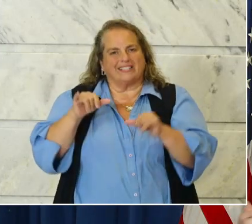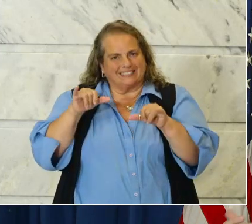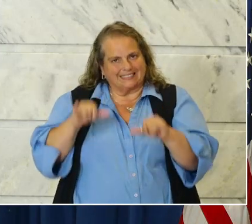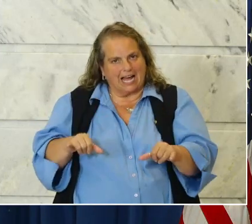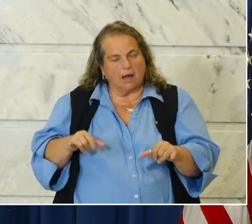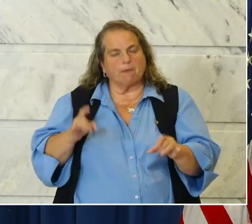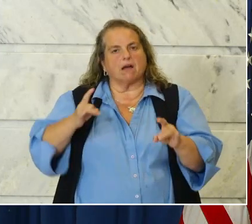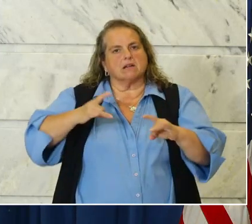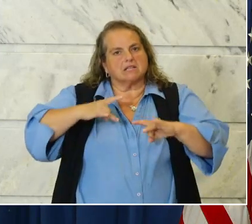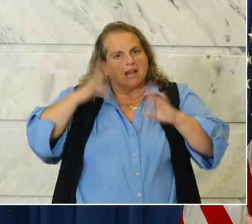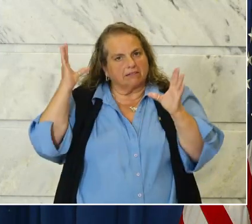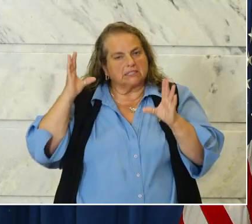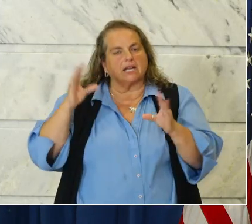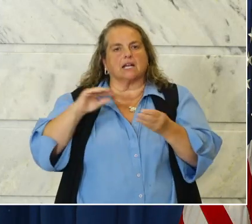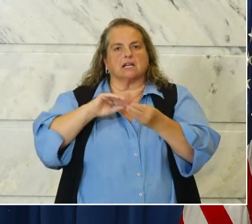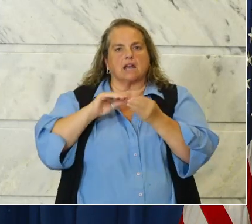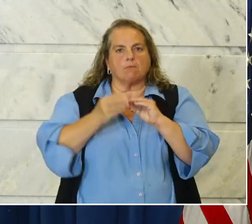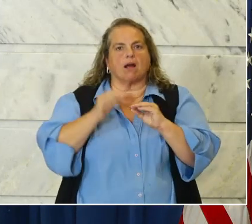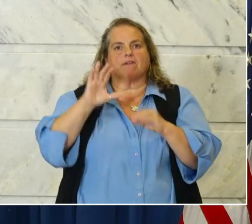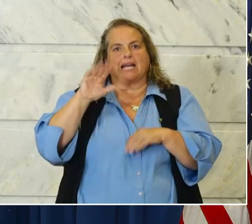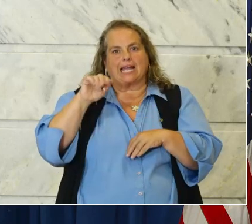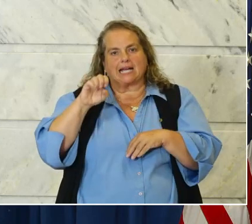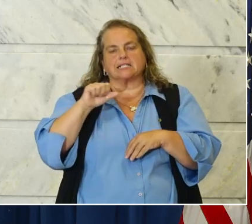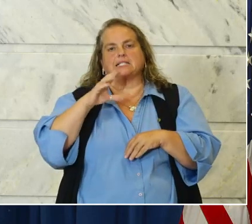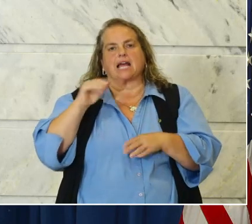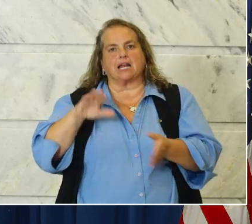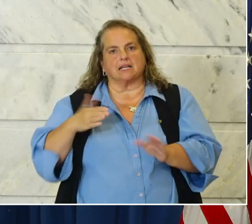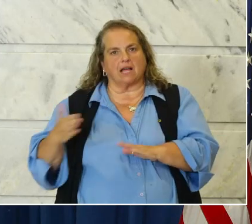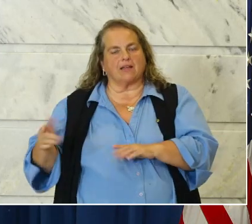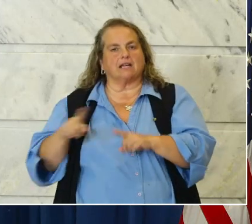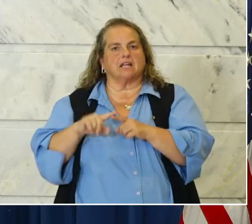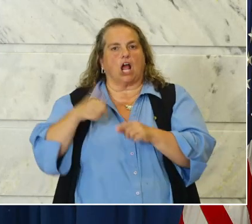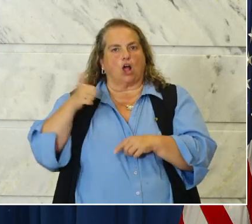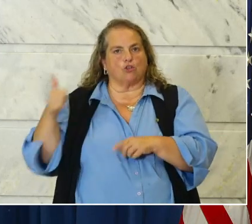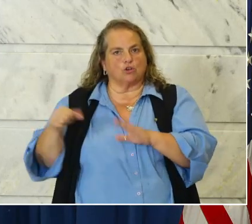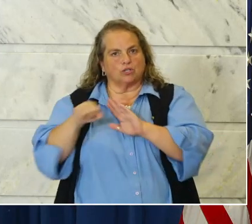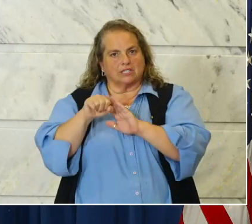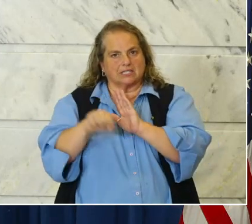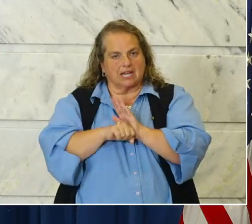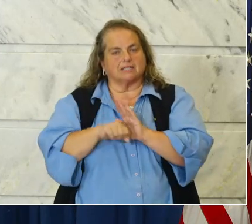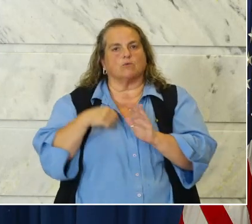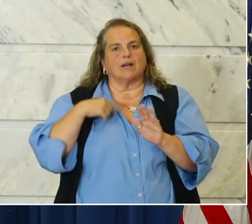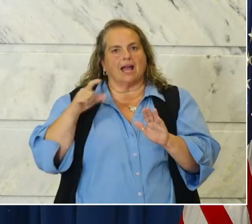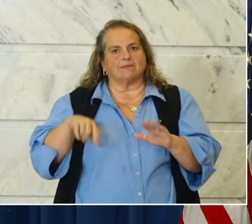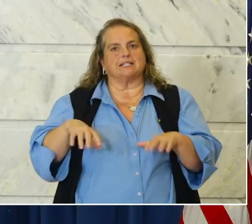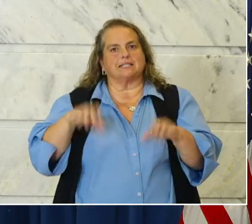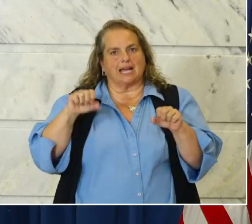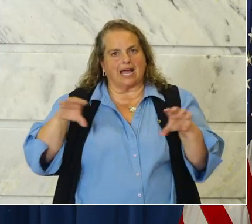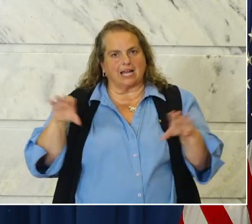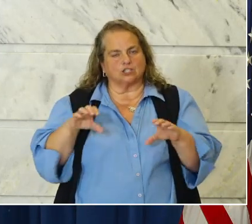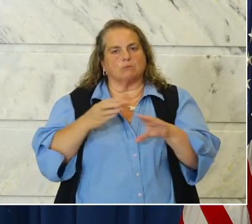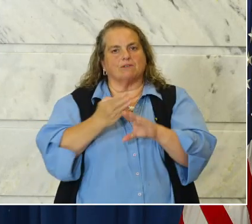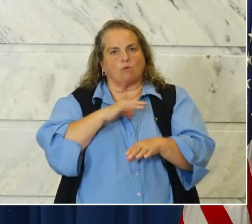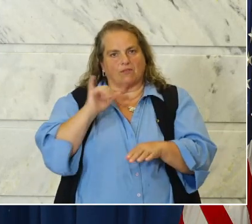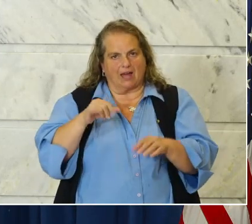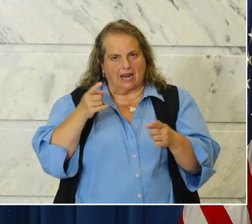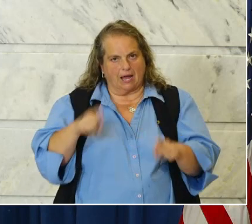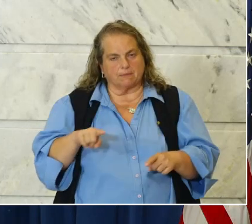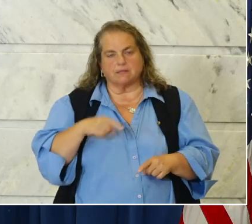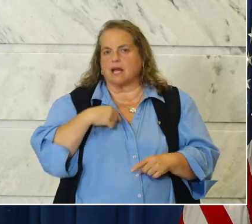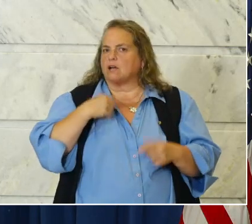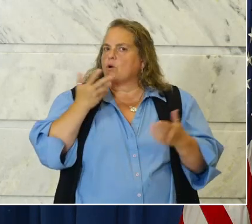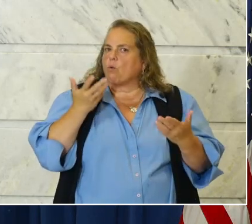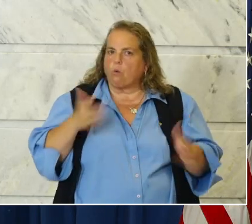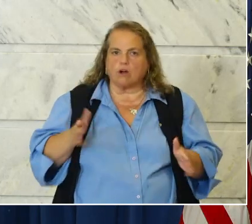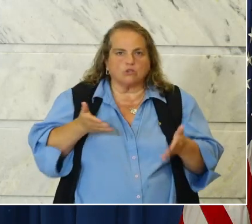devastating numbers of cases and loss as other states. We're taking action before that happens. I do not want to